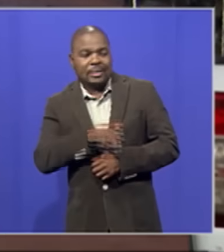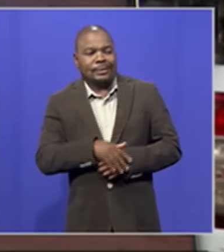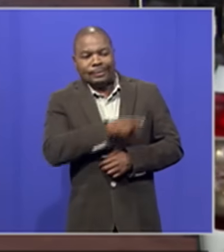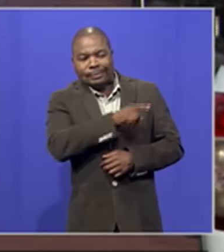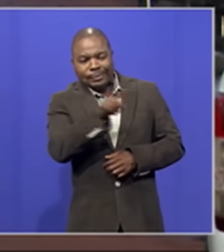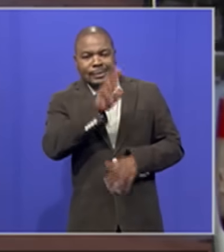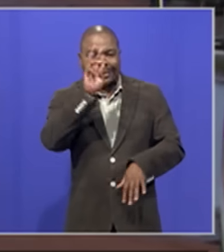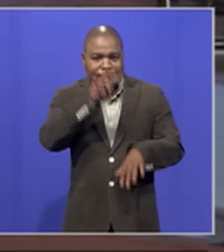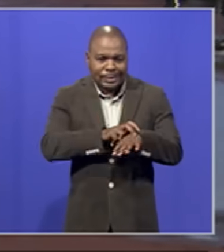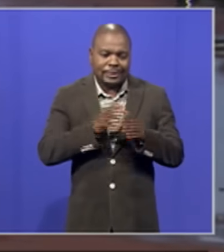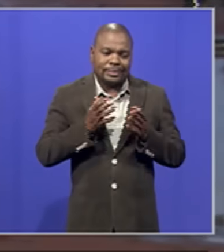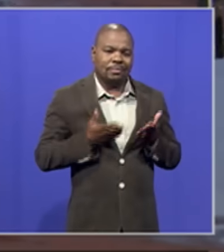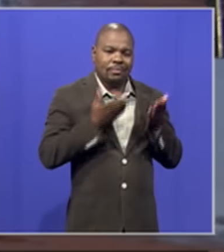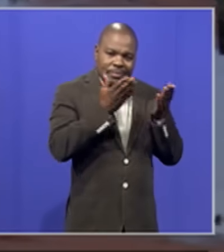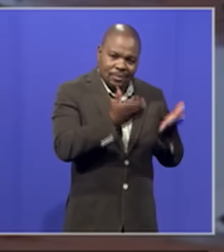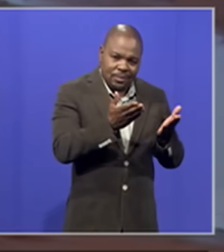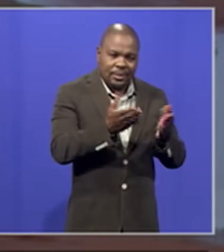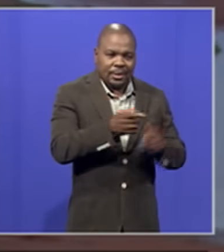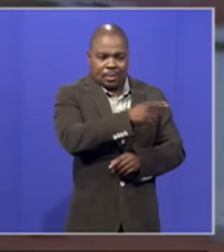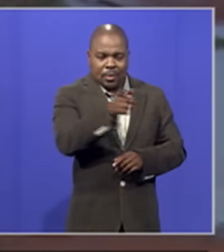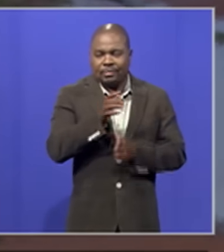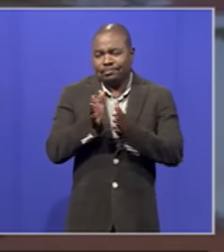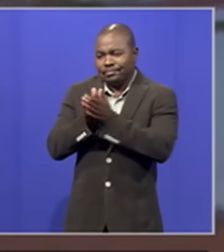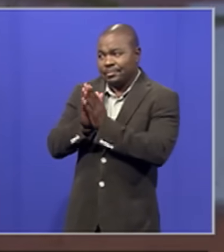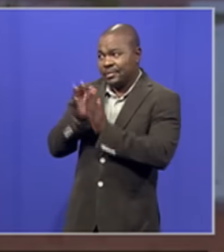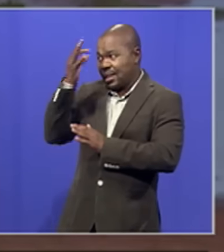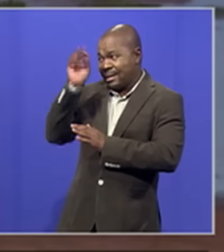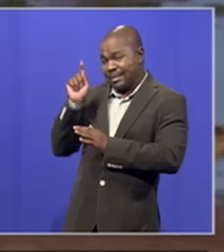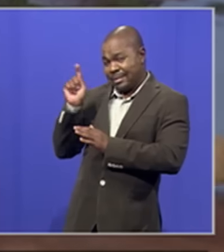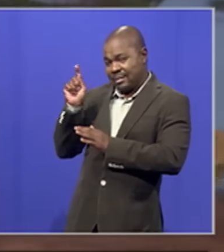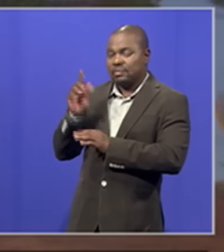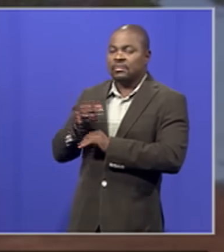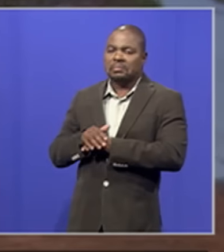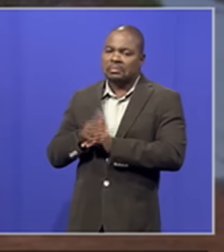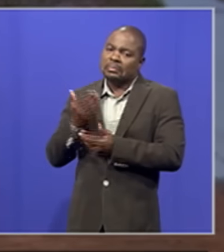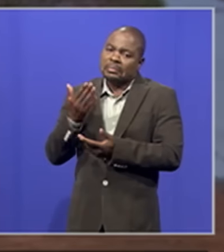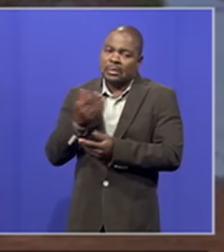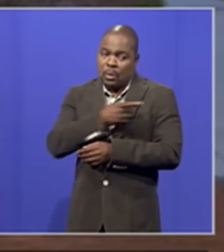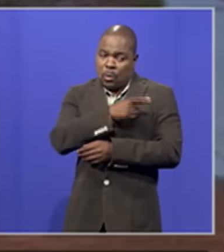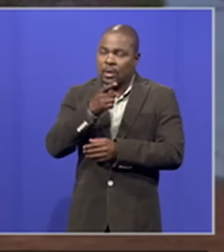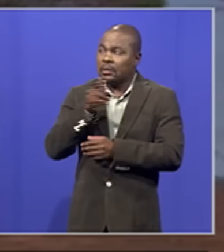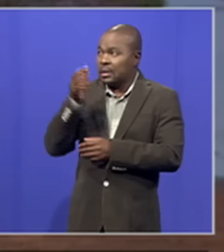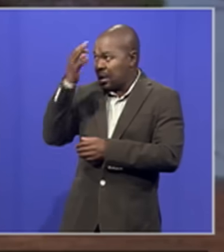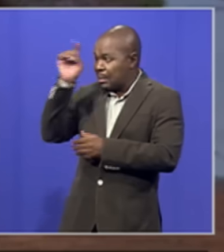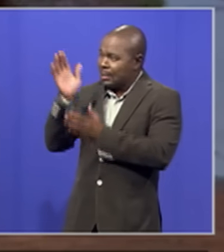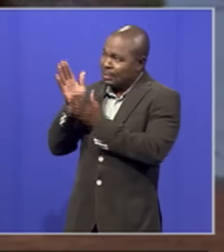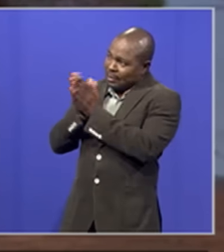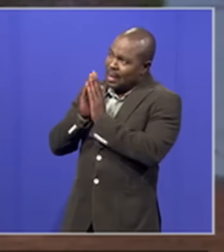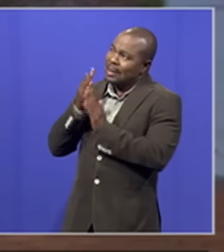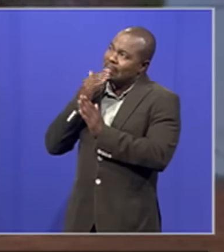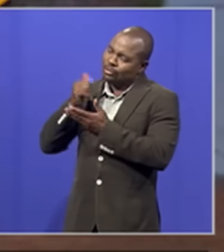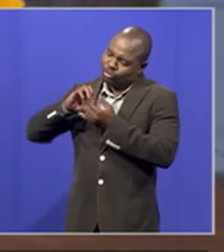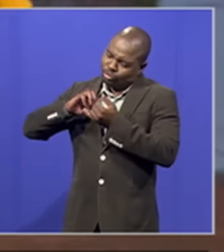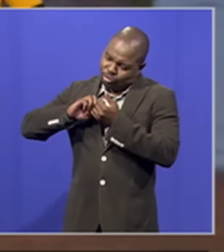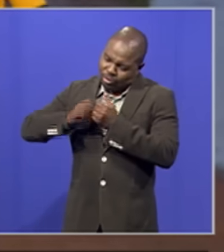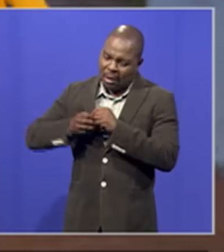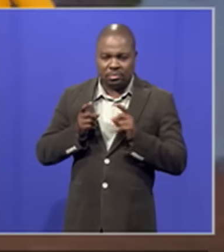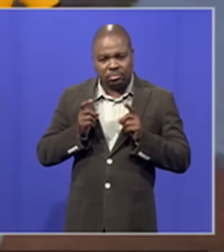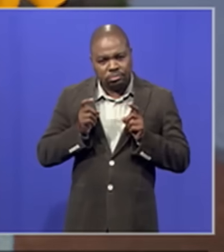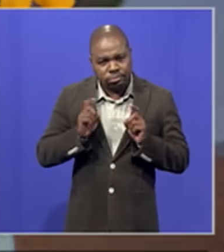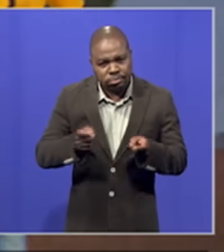tlhoka ditirelo mme ba lopa puso ba dirile boikuelo go puso gore e leke ka natla go